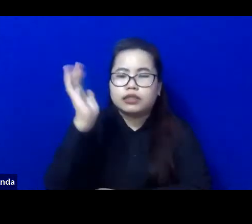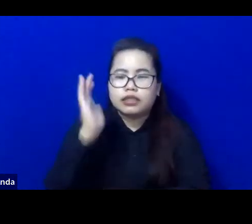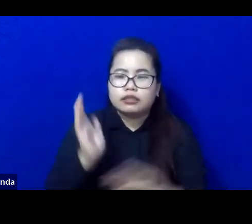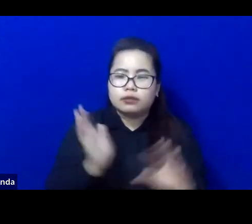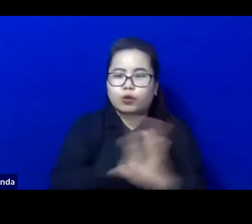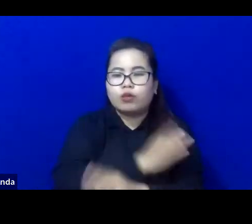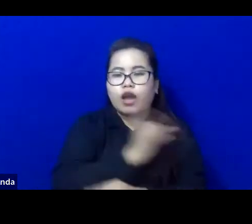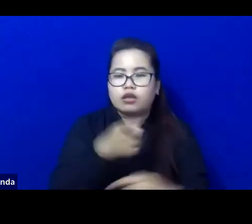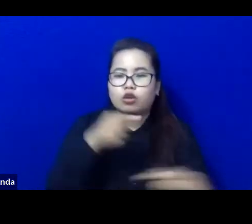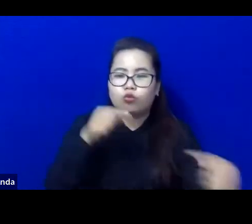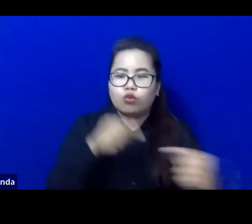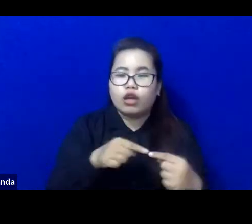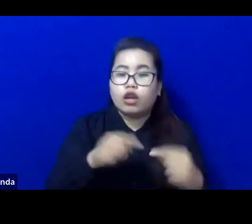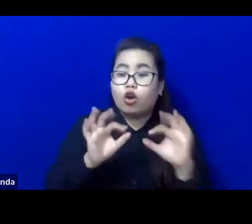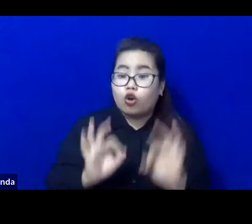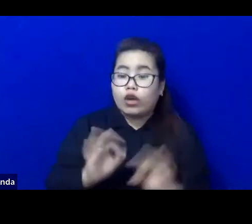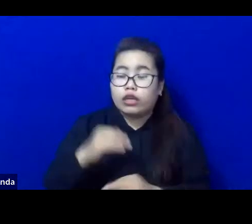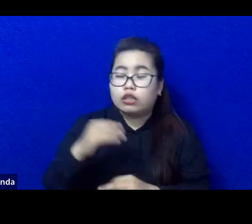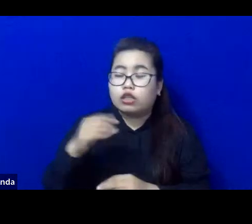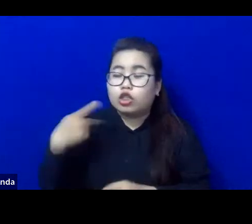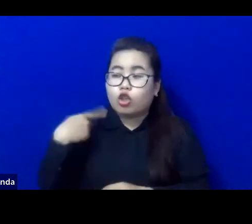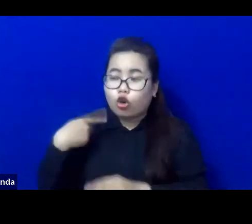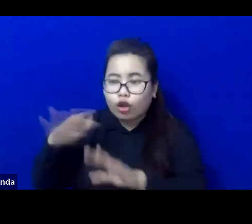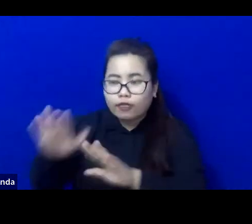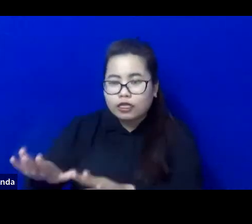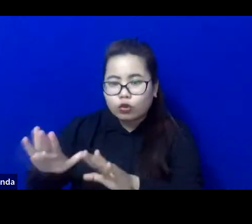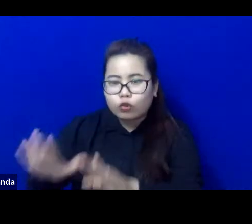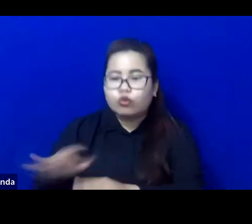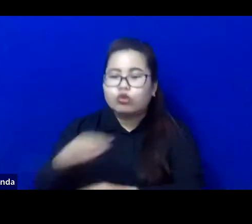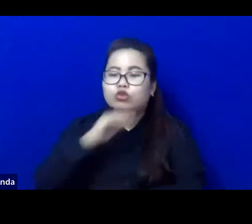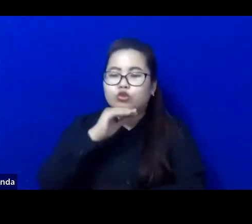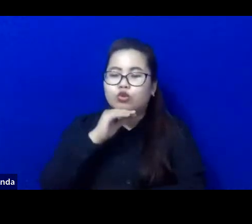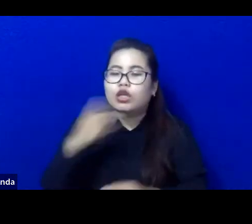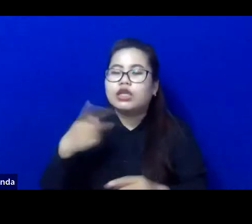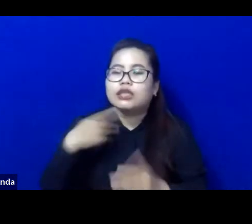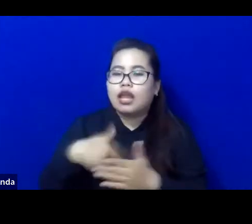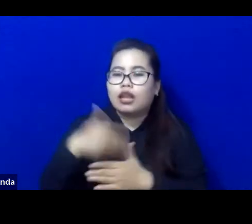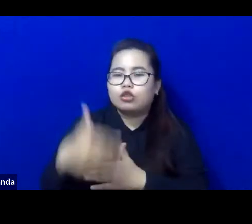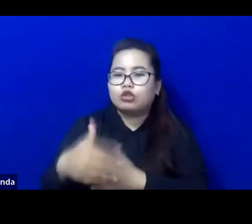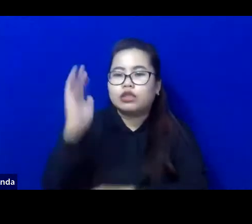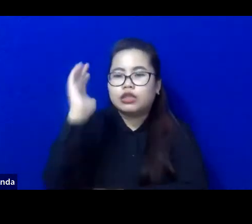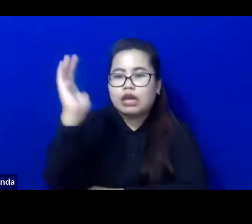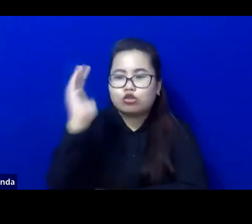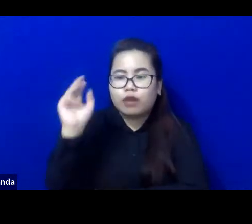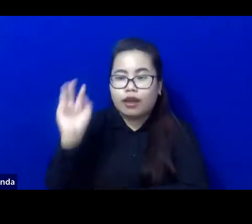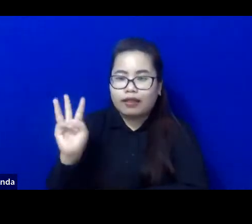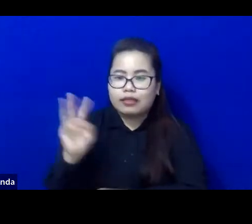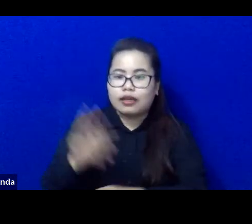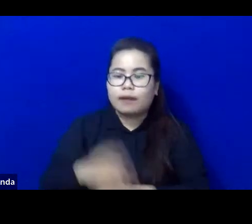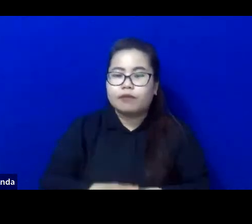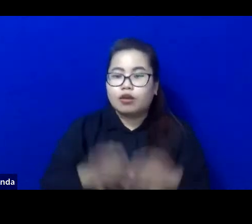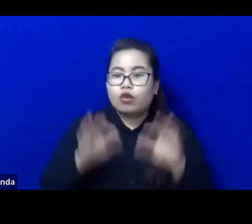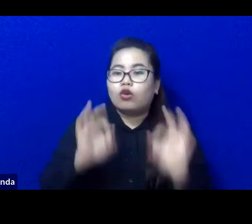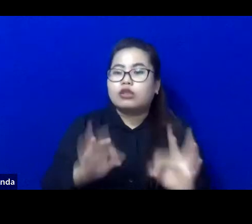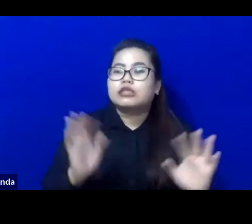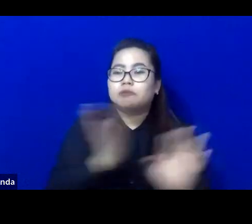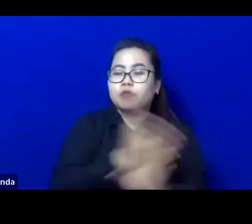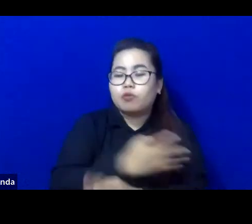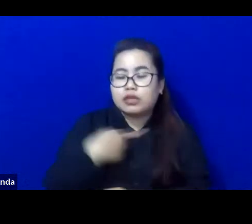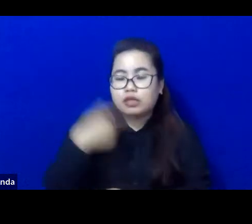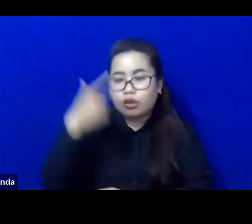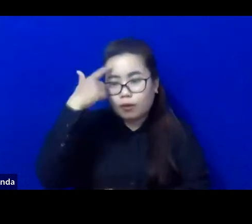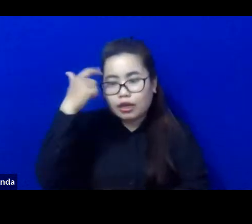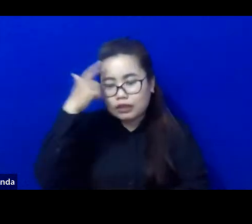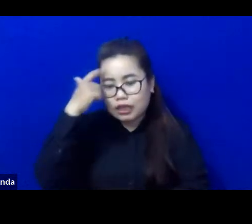to move to our third speaker. So we've learned about Australia and what has